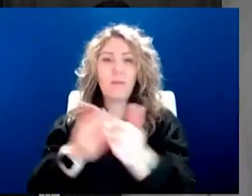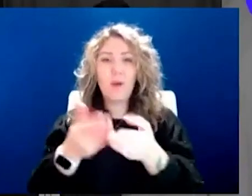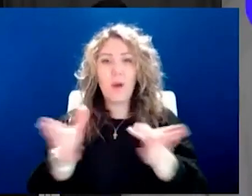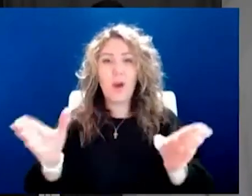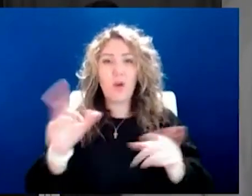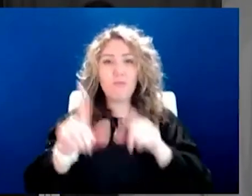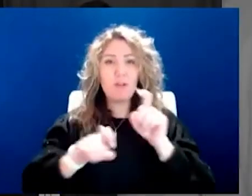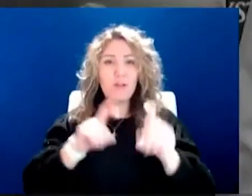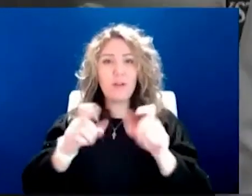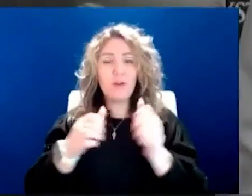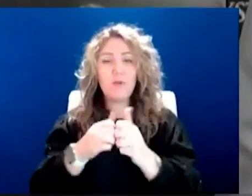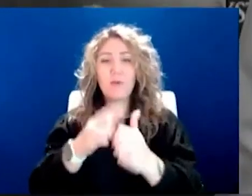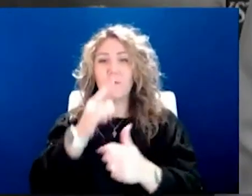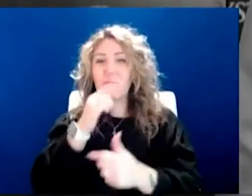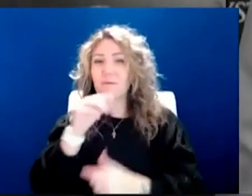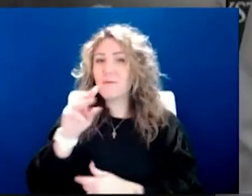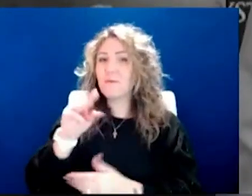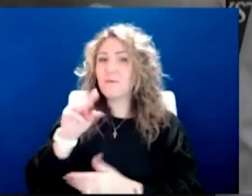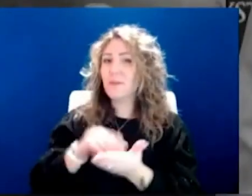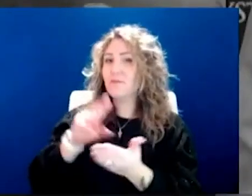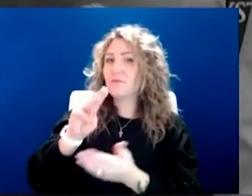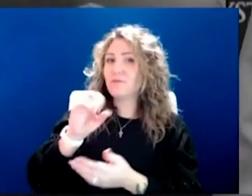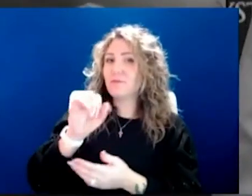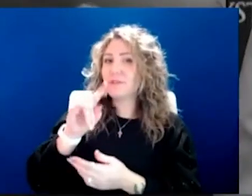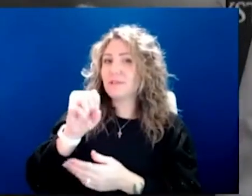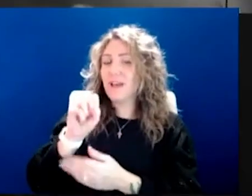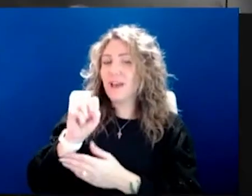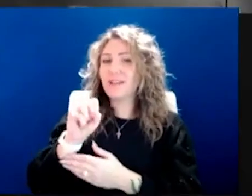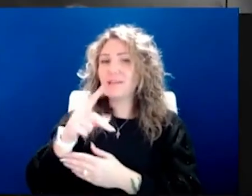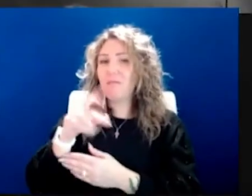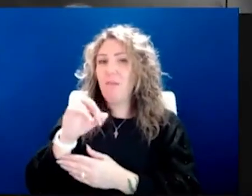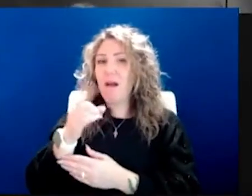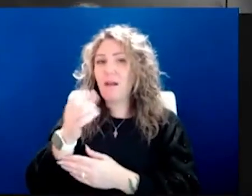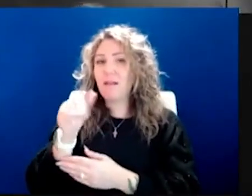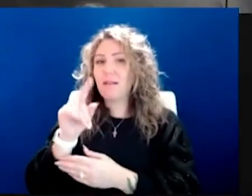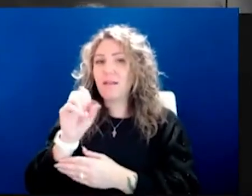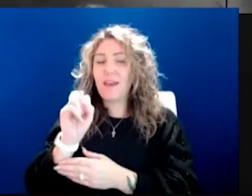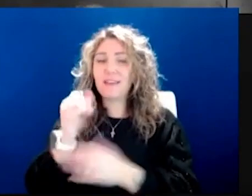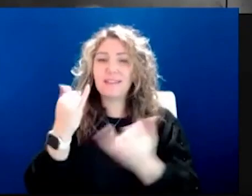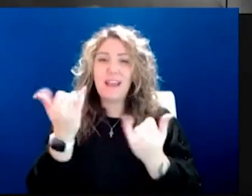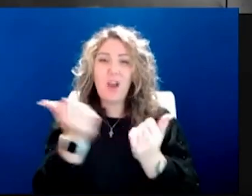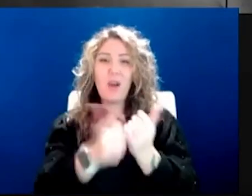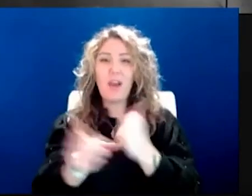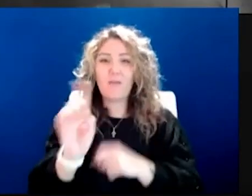with Dr. Stites podcasts. Now everywhere podcasts are available.